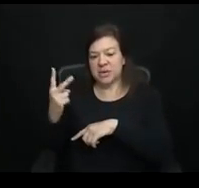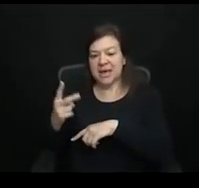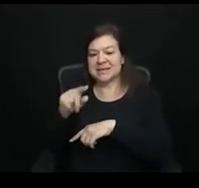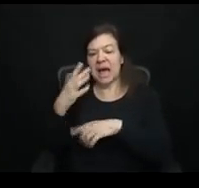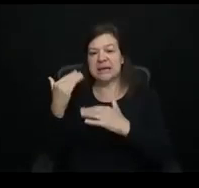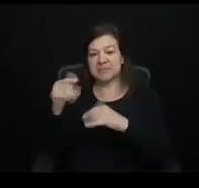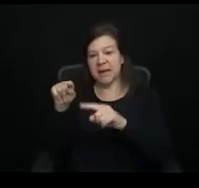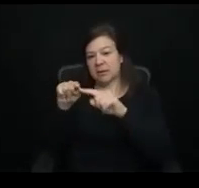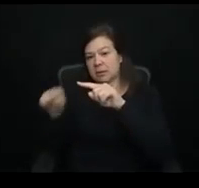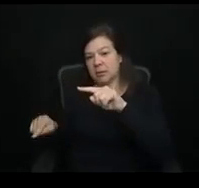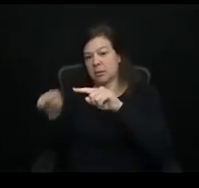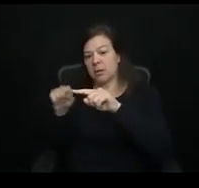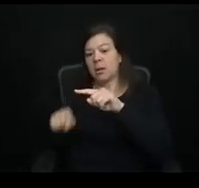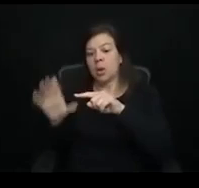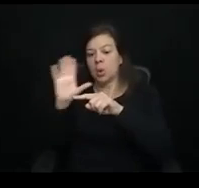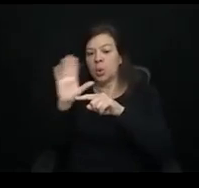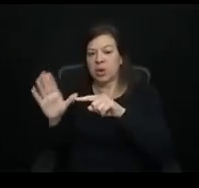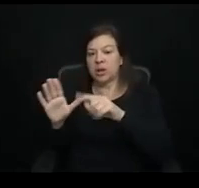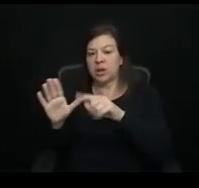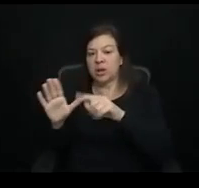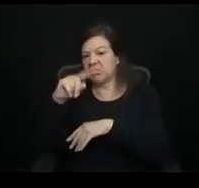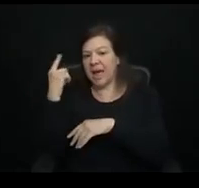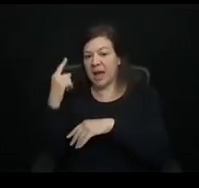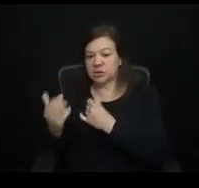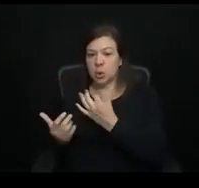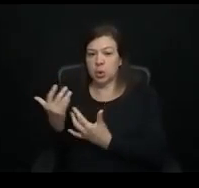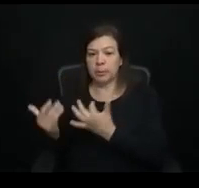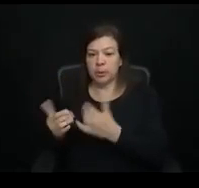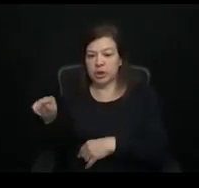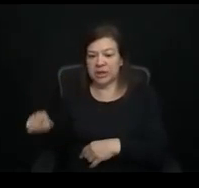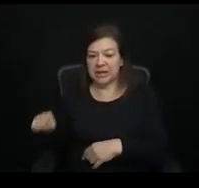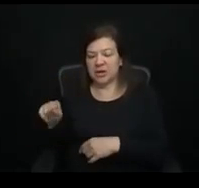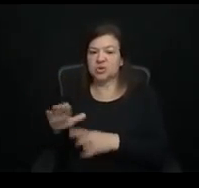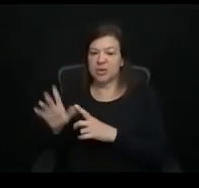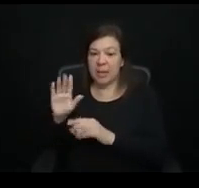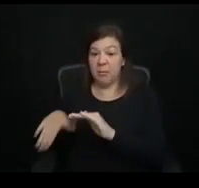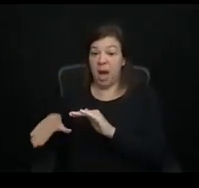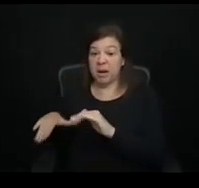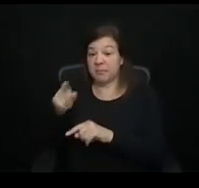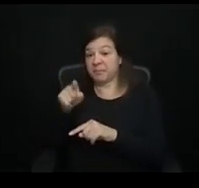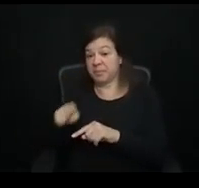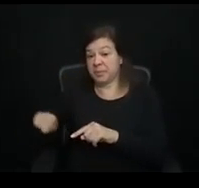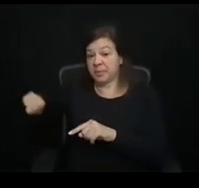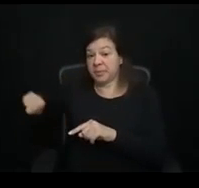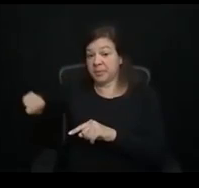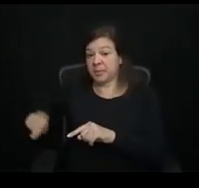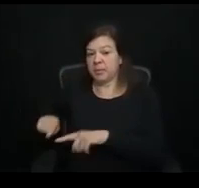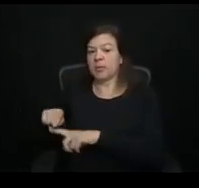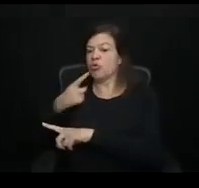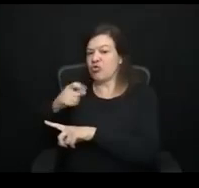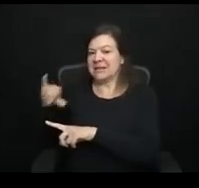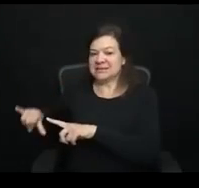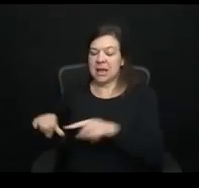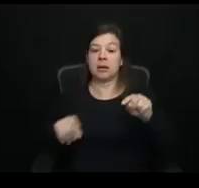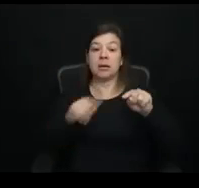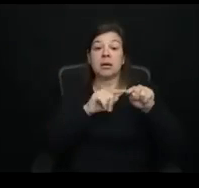to advance, but we're burning right here right now, so that's going to stay red for a while. And then up here, this from